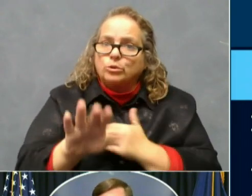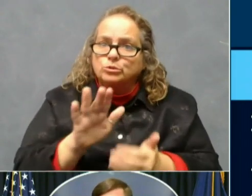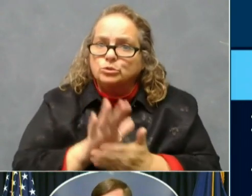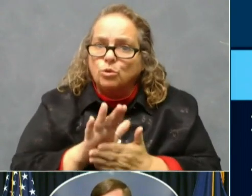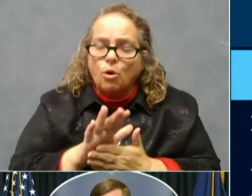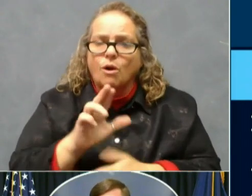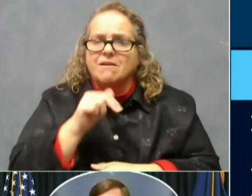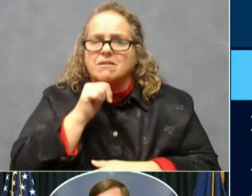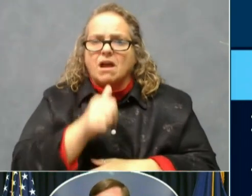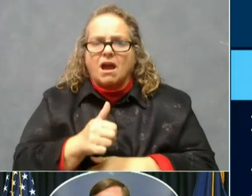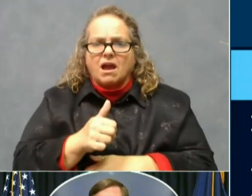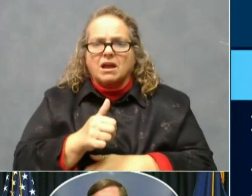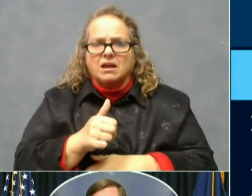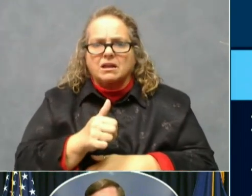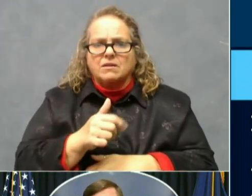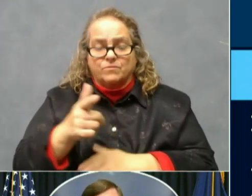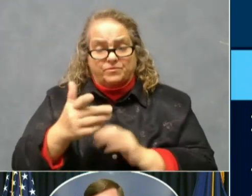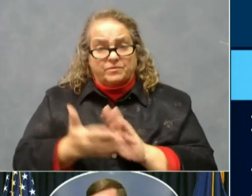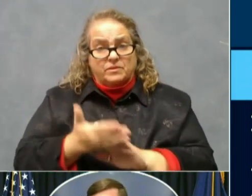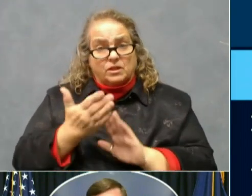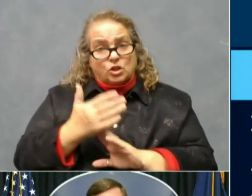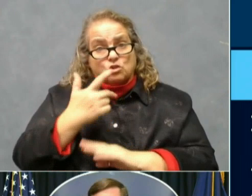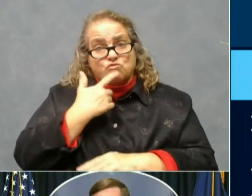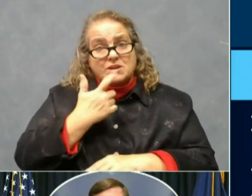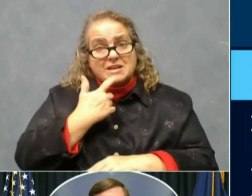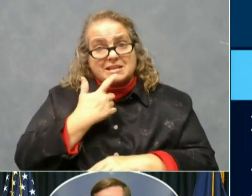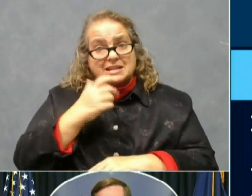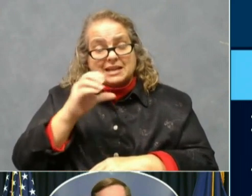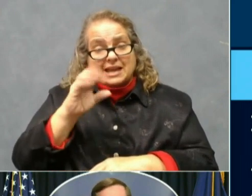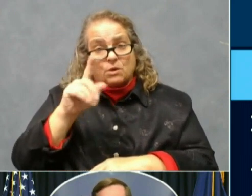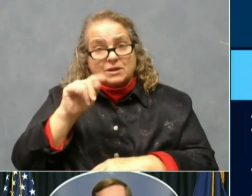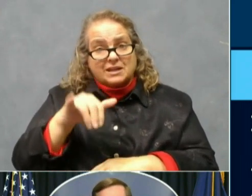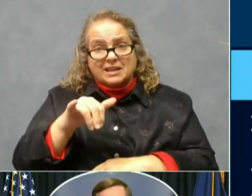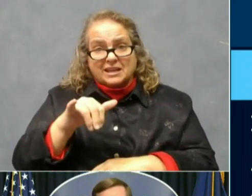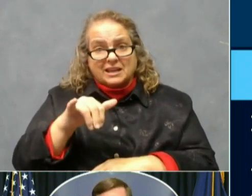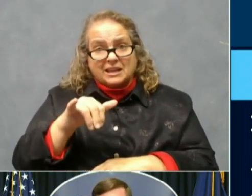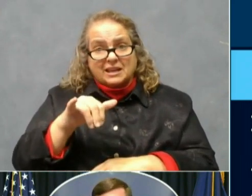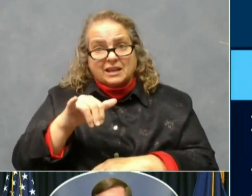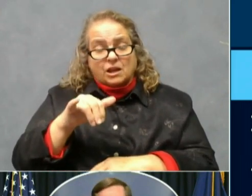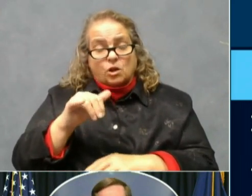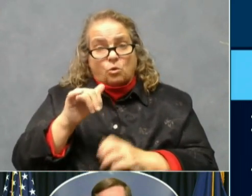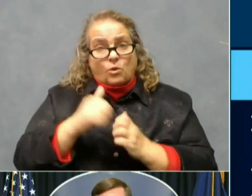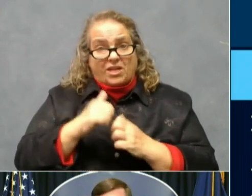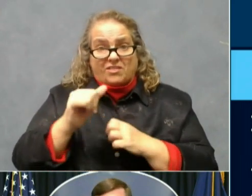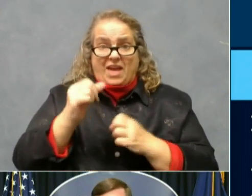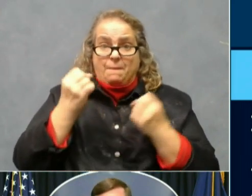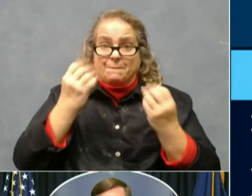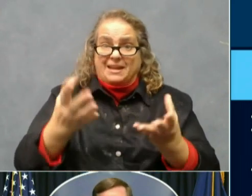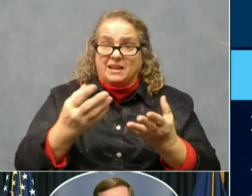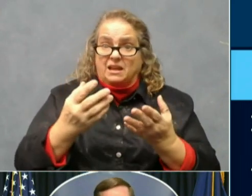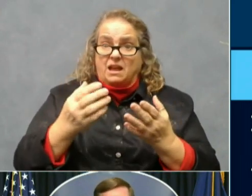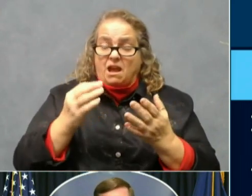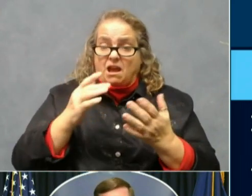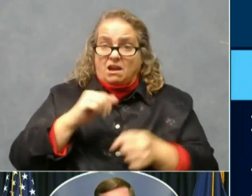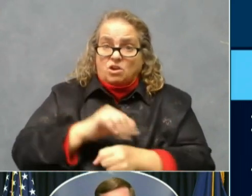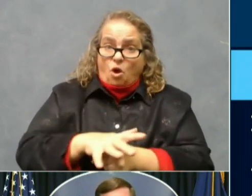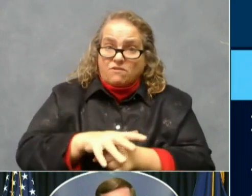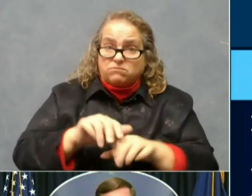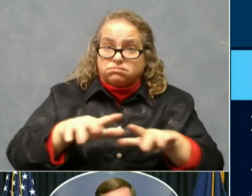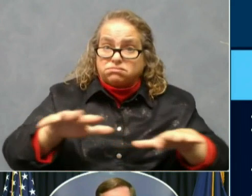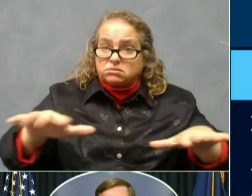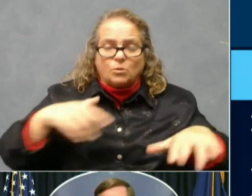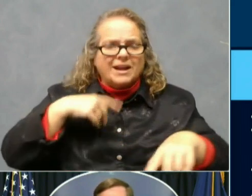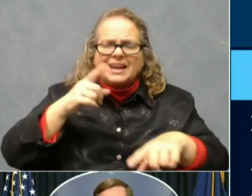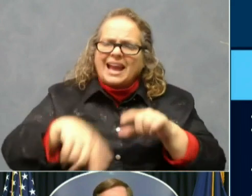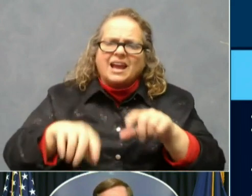operate in a red county with community transmission this high, we can't require and we can't allow students to have to make that choice.